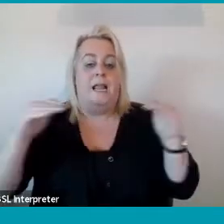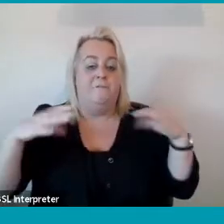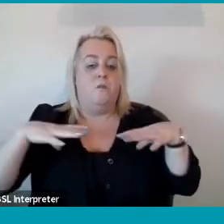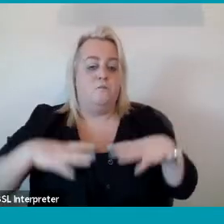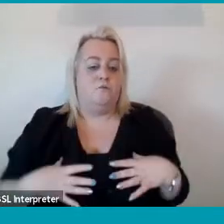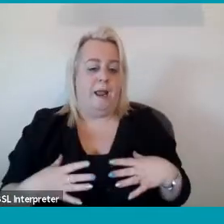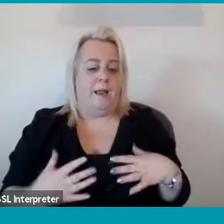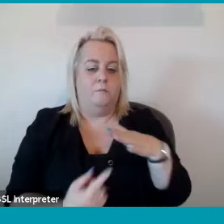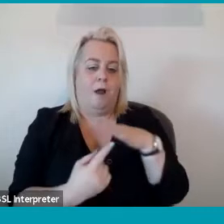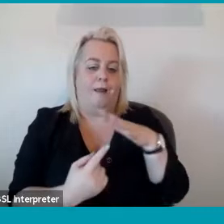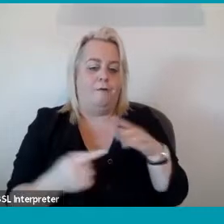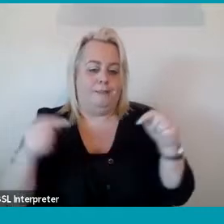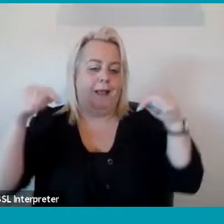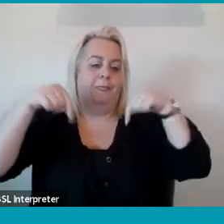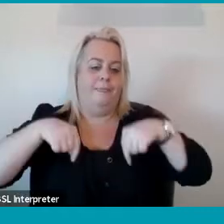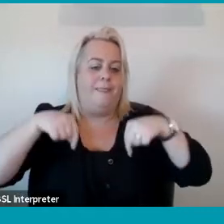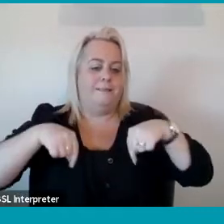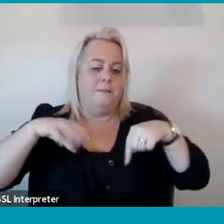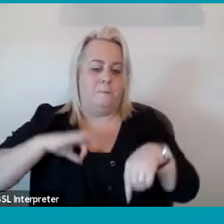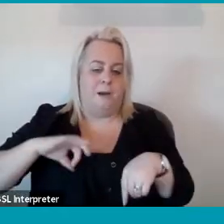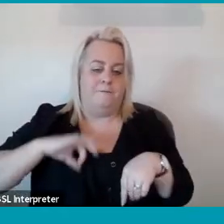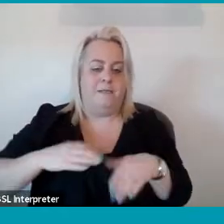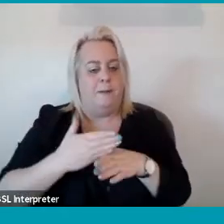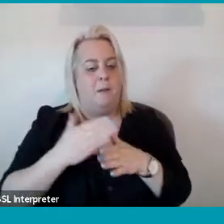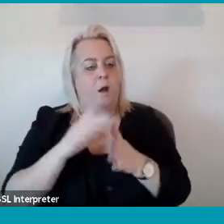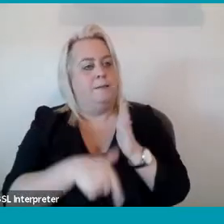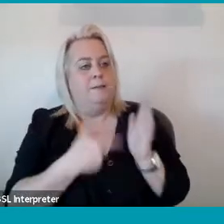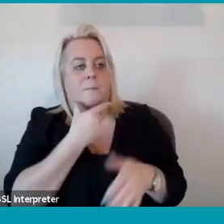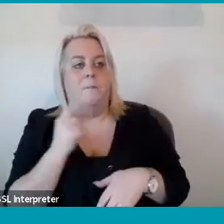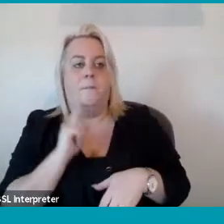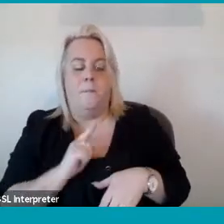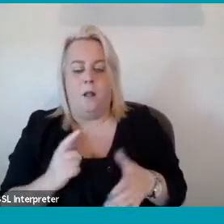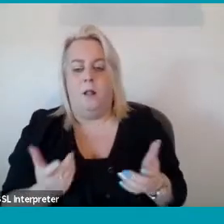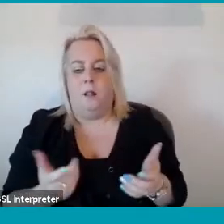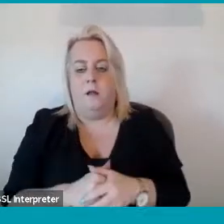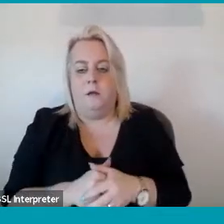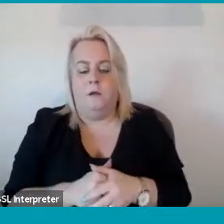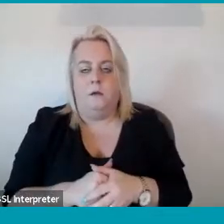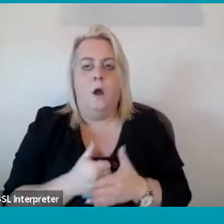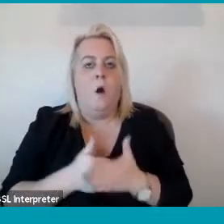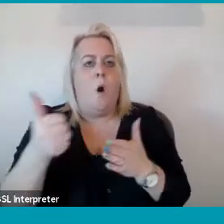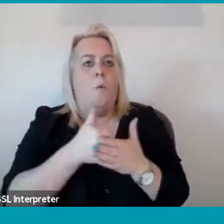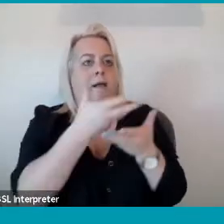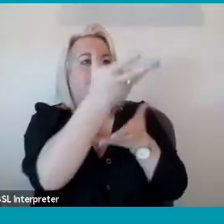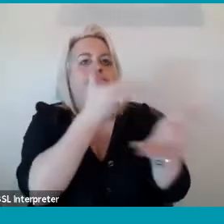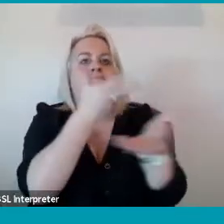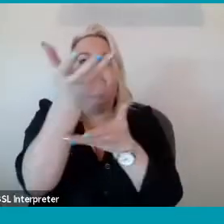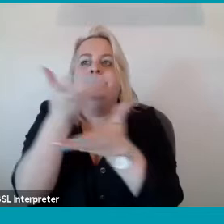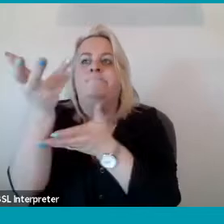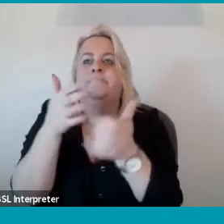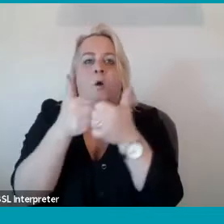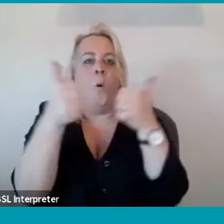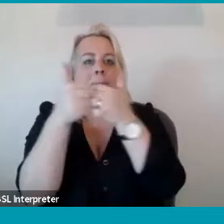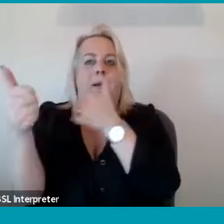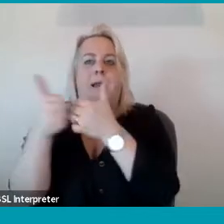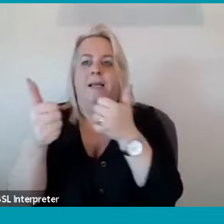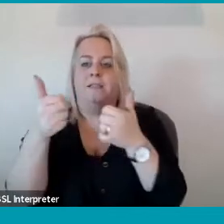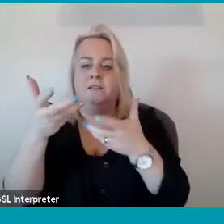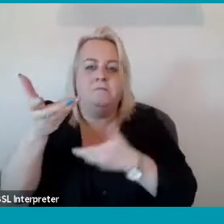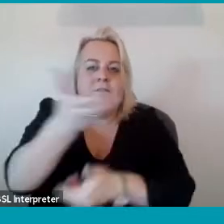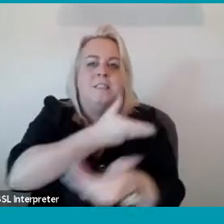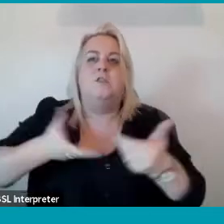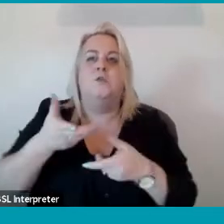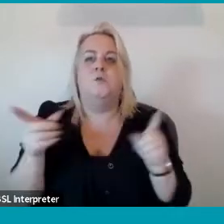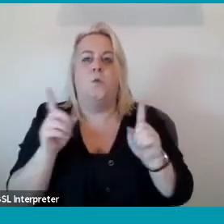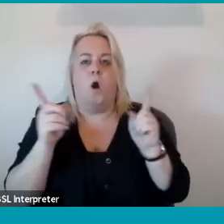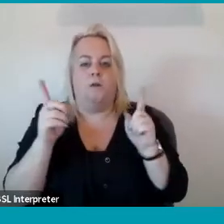our day-to-day life here, we talk to employers a lot about diversity. And I think if, 10, 15